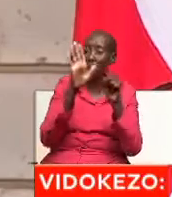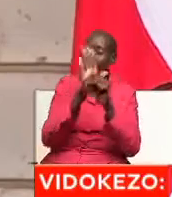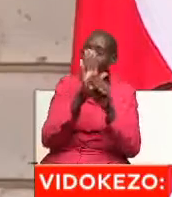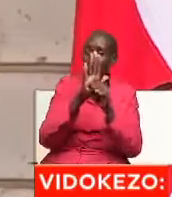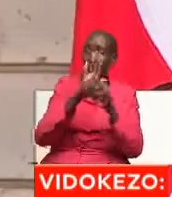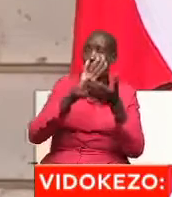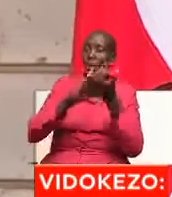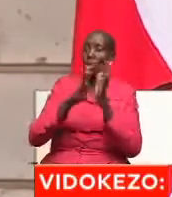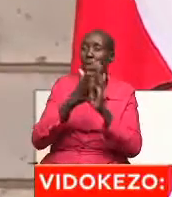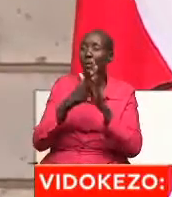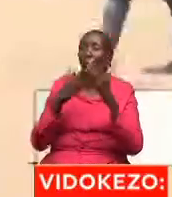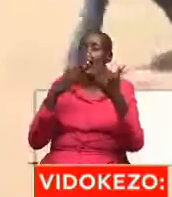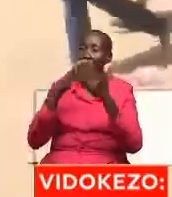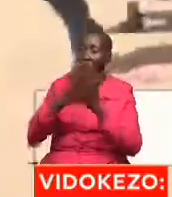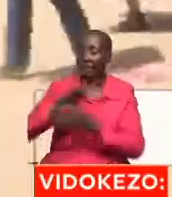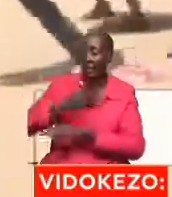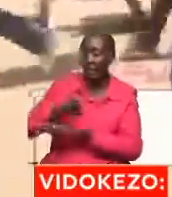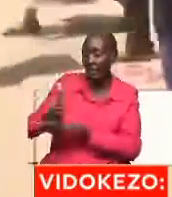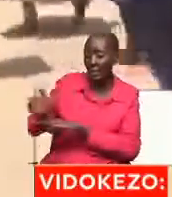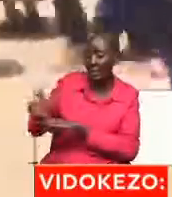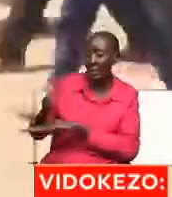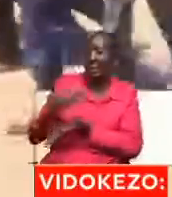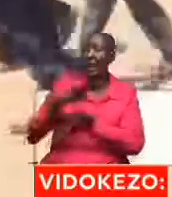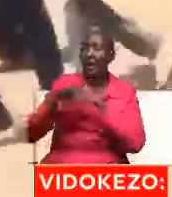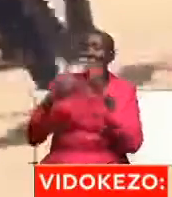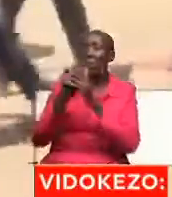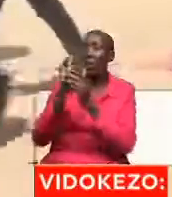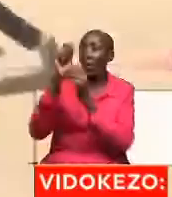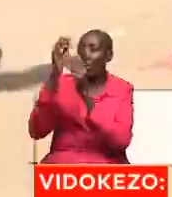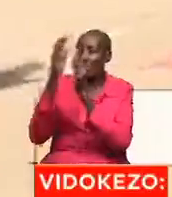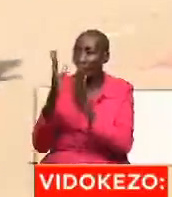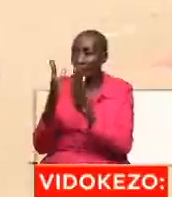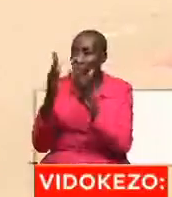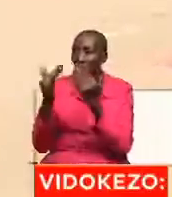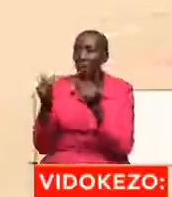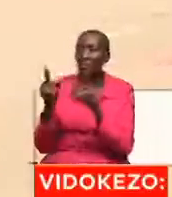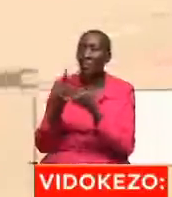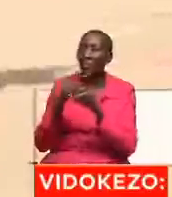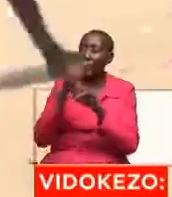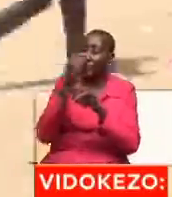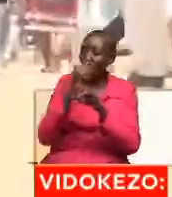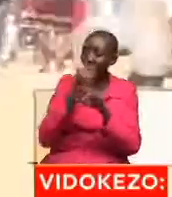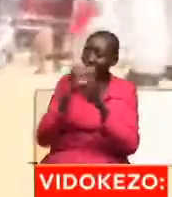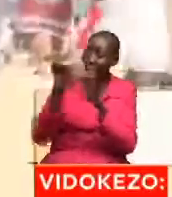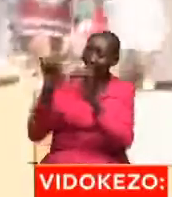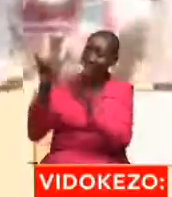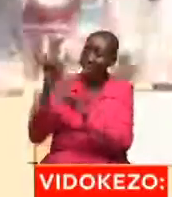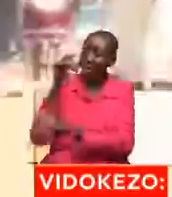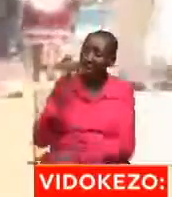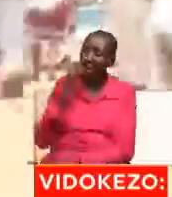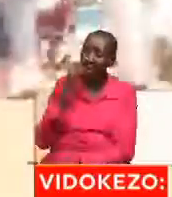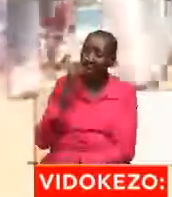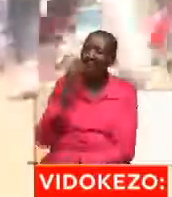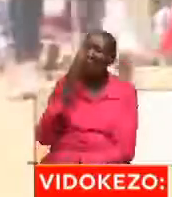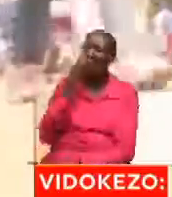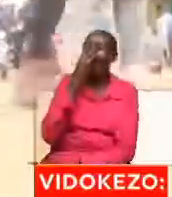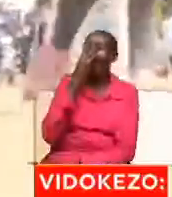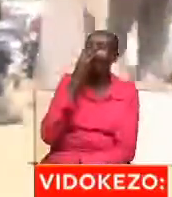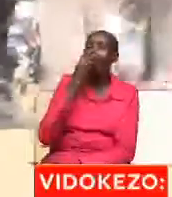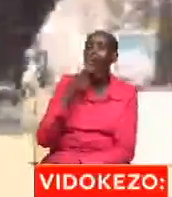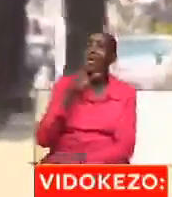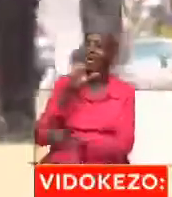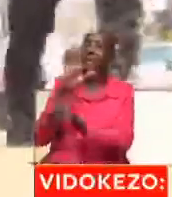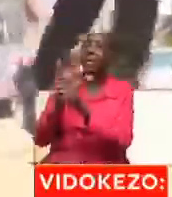any further delay. Kila Mkenya akionekana kujizatiti kusalia nyumbani, Ruto